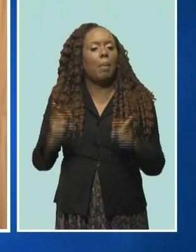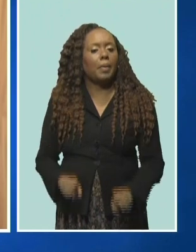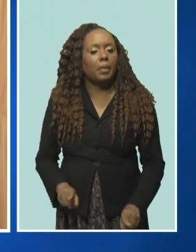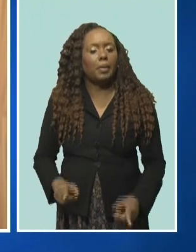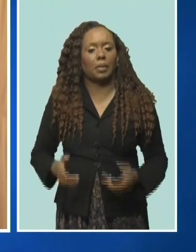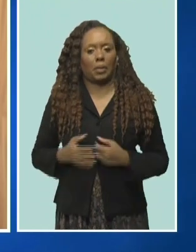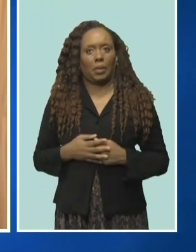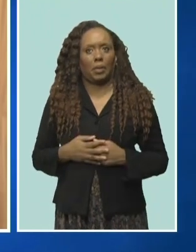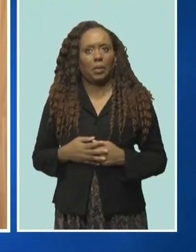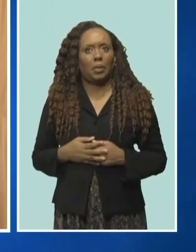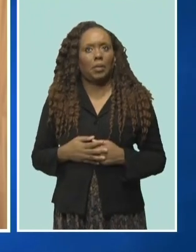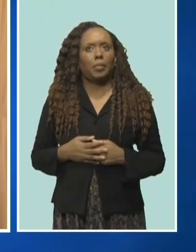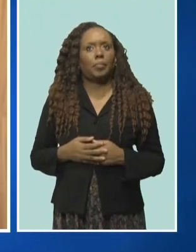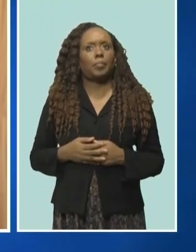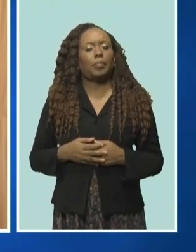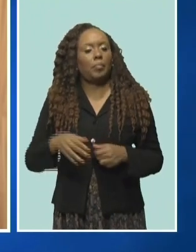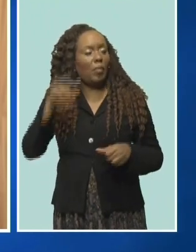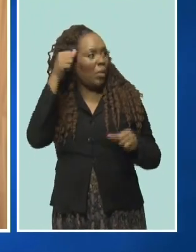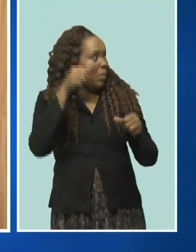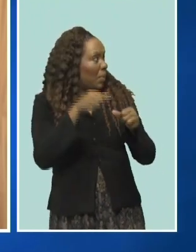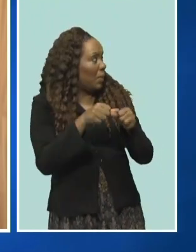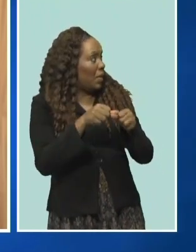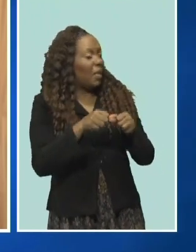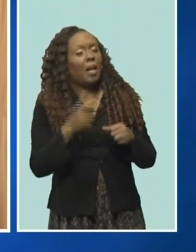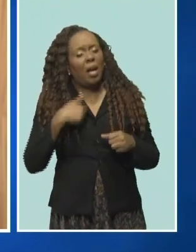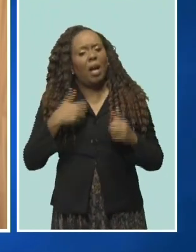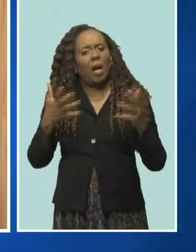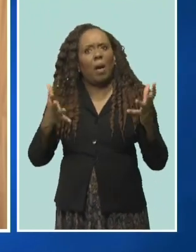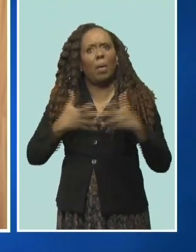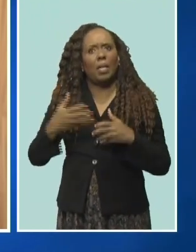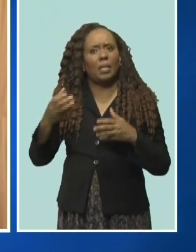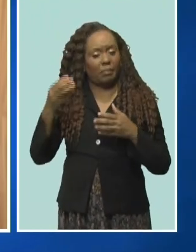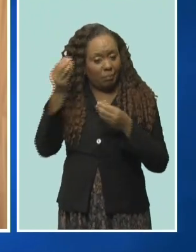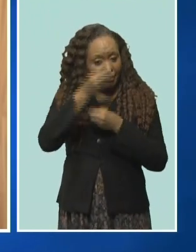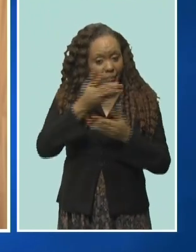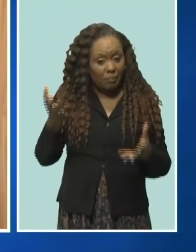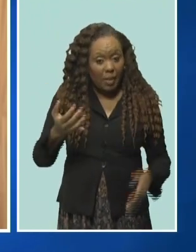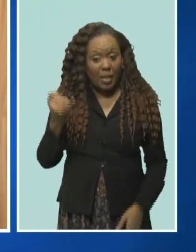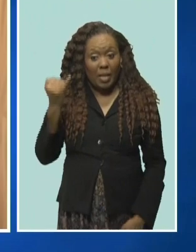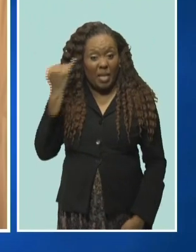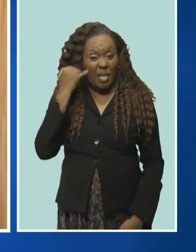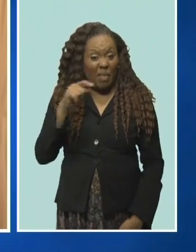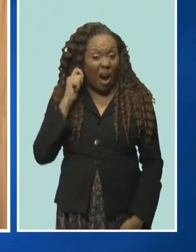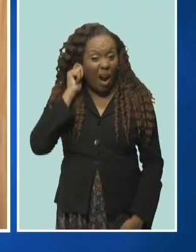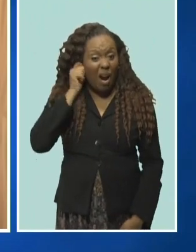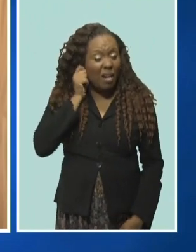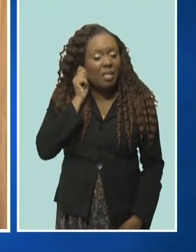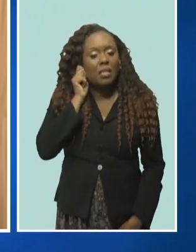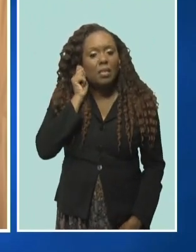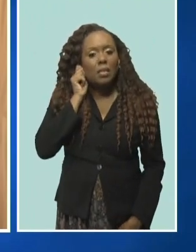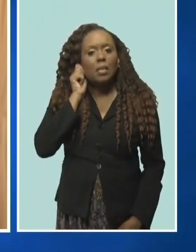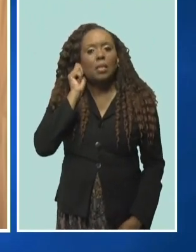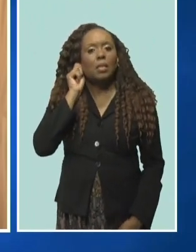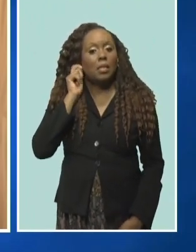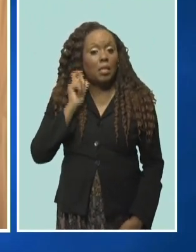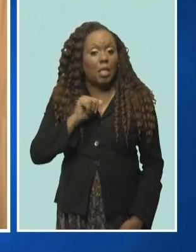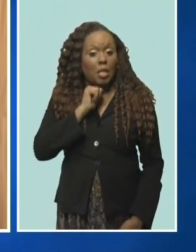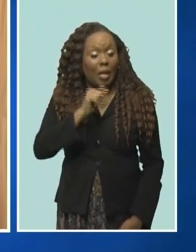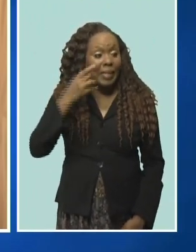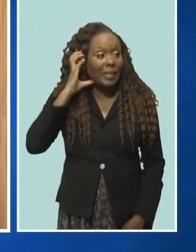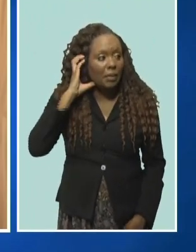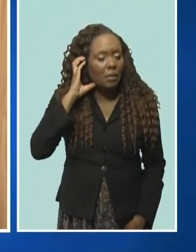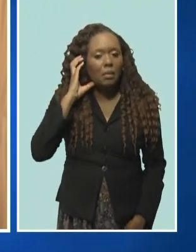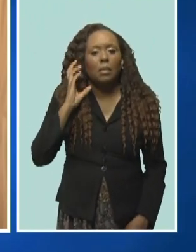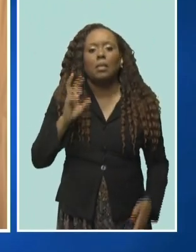and insisted on passing it down. And I can remind you now again, hard ears you want to hear, only way you can feel. We know